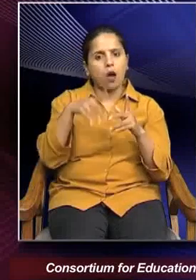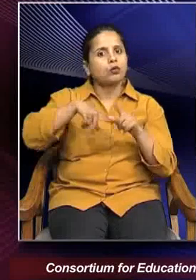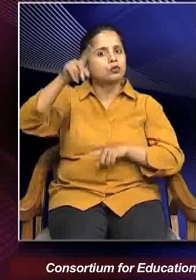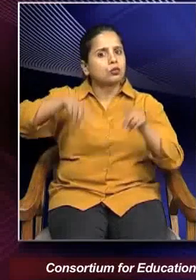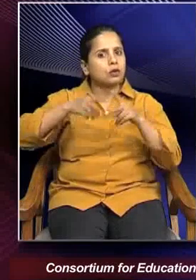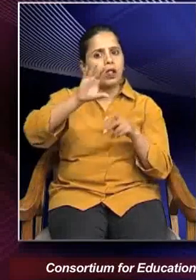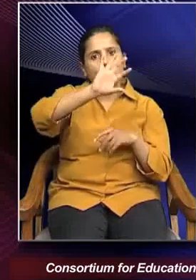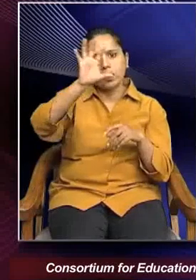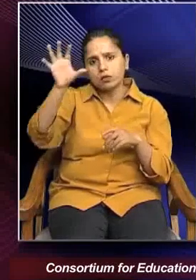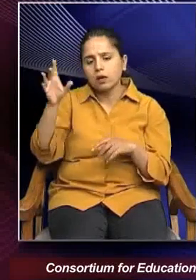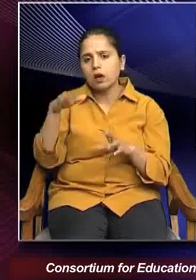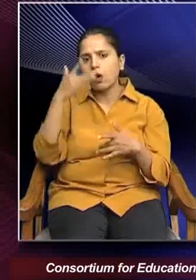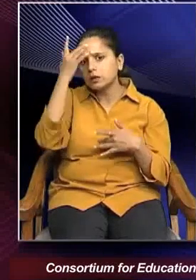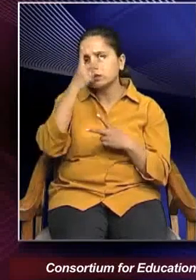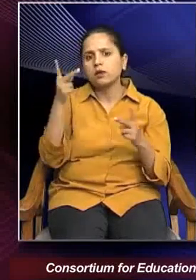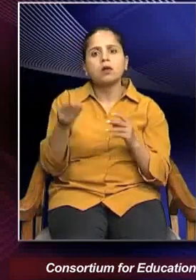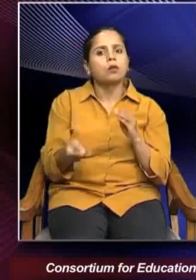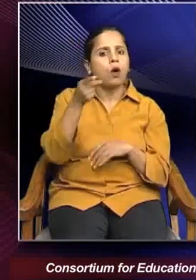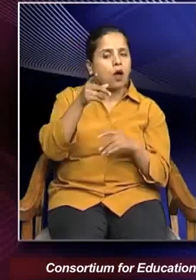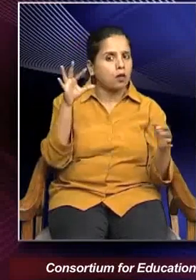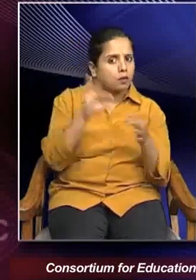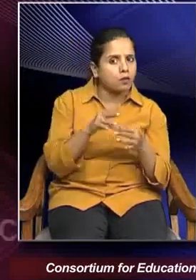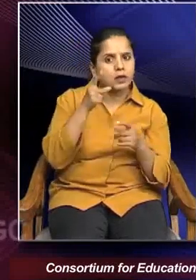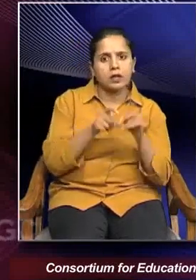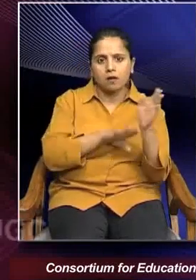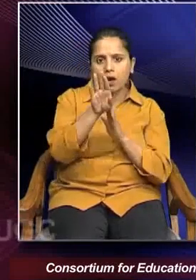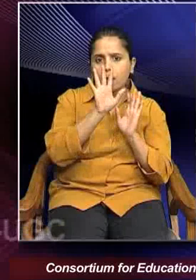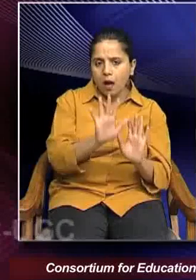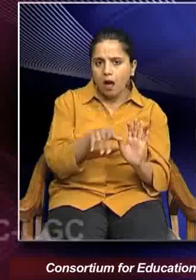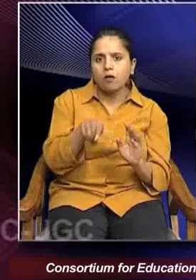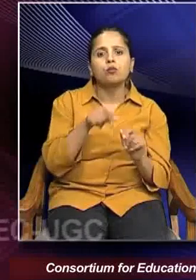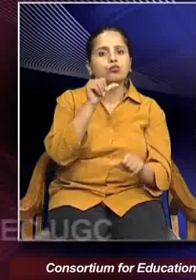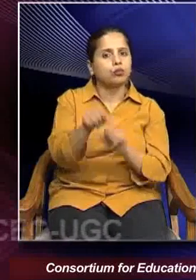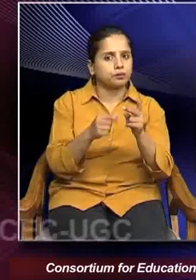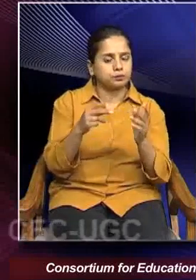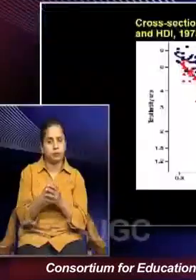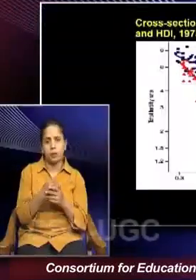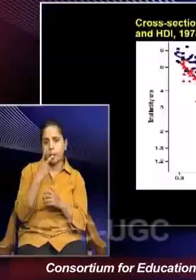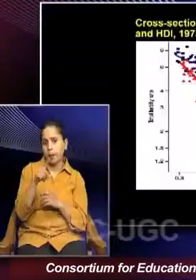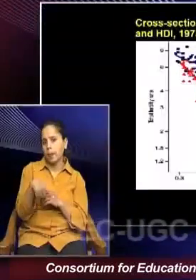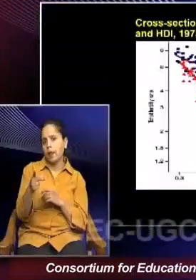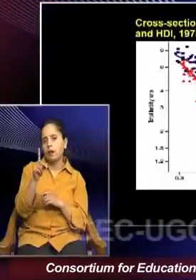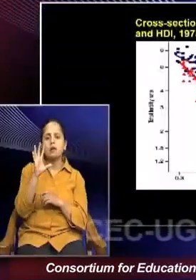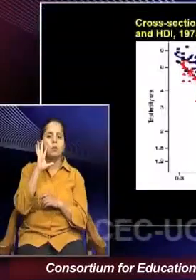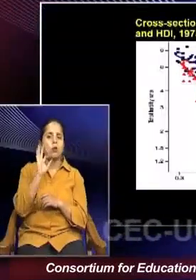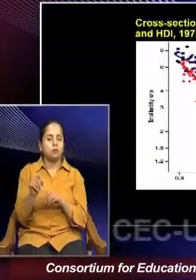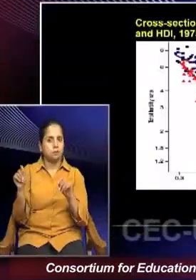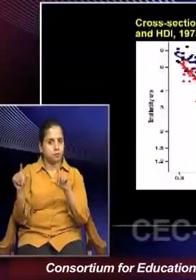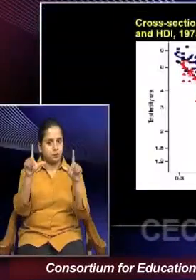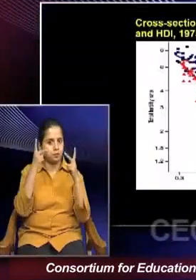from country to country, and how that is linked with the development process. This is another important, interesting slide